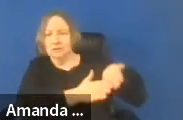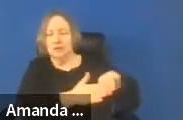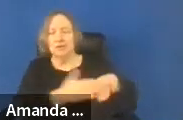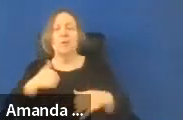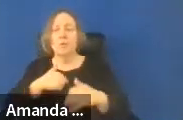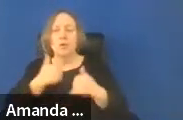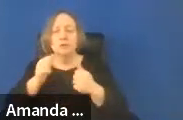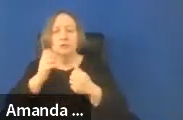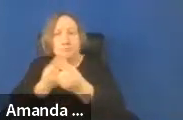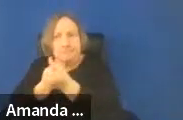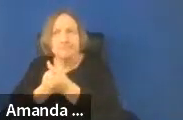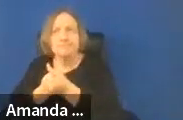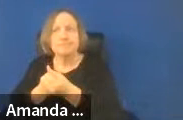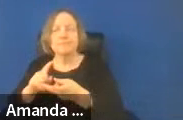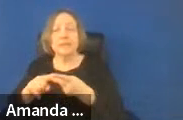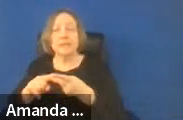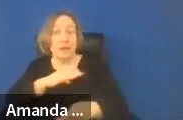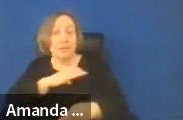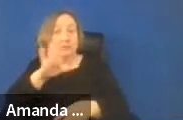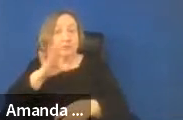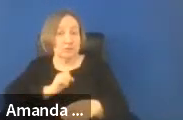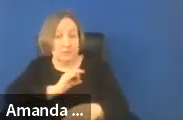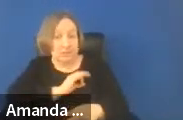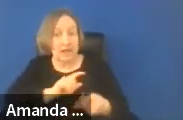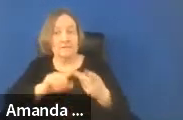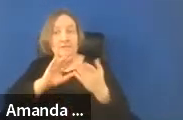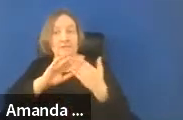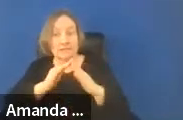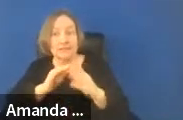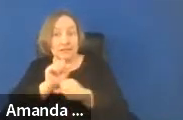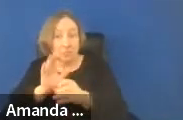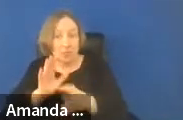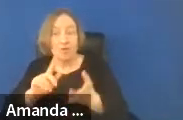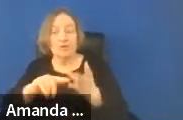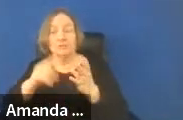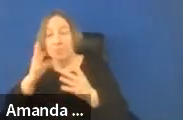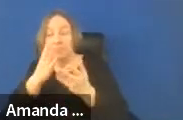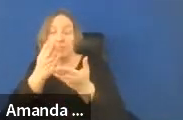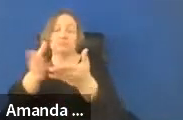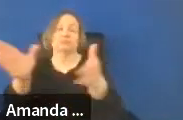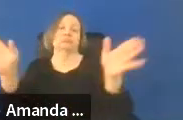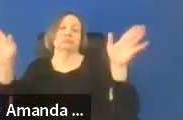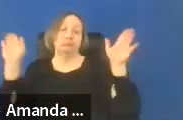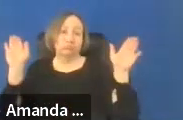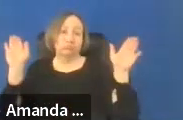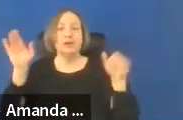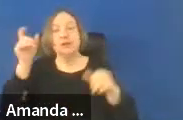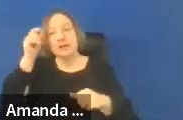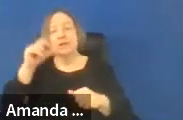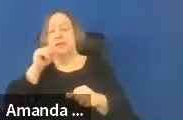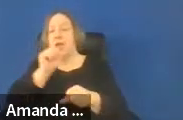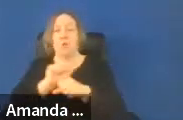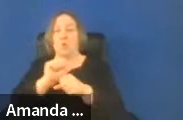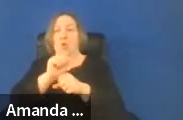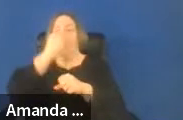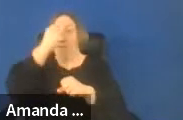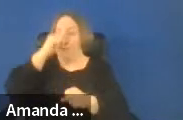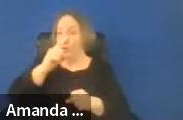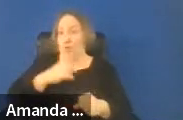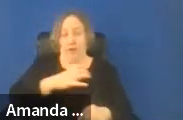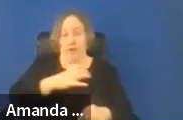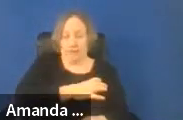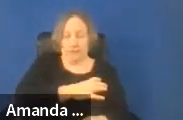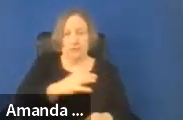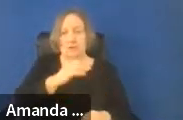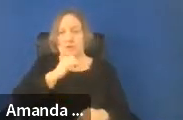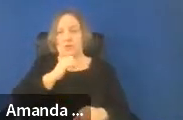of Council, their staff, city employees, and the public, but we do not work for City Council, nor do we